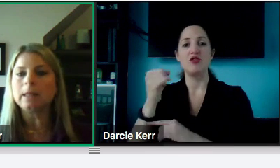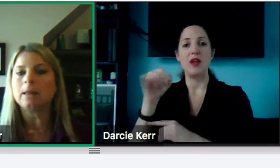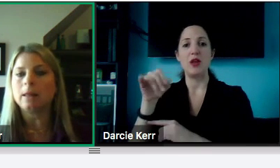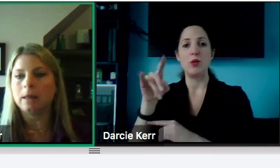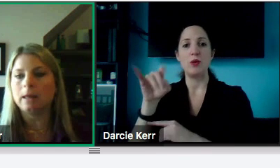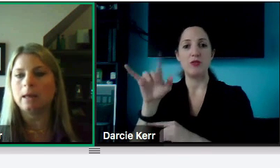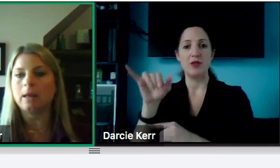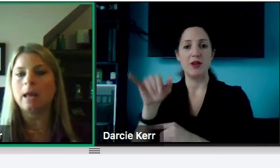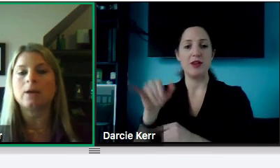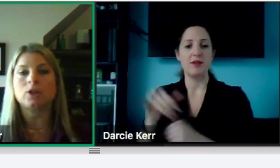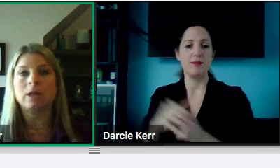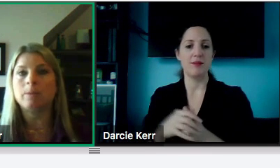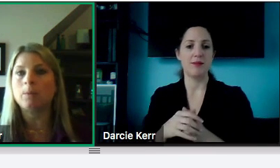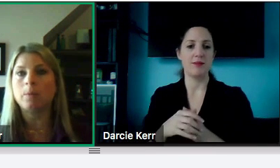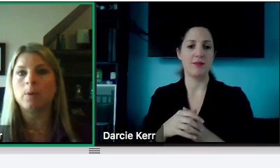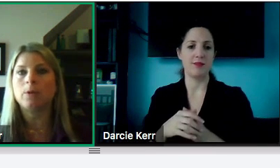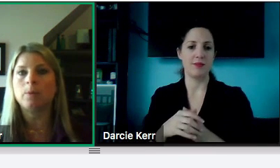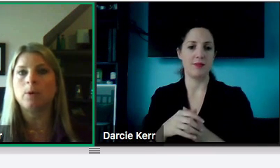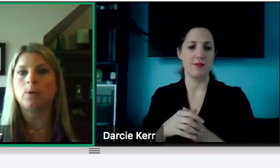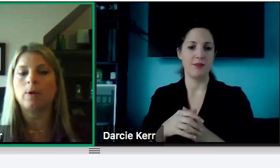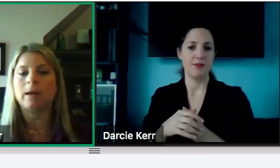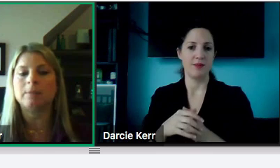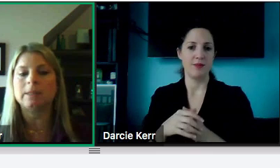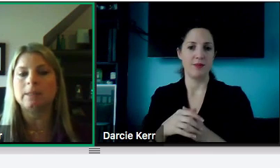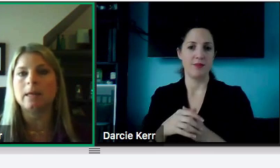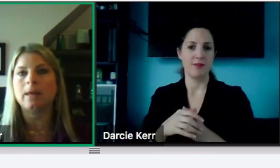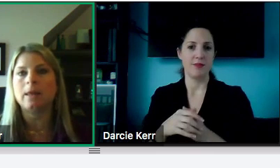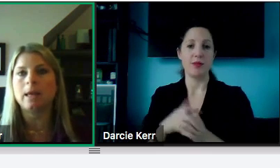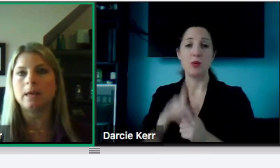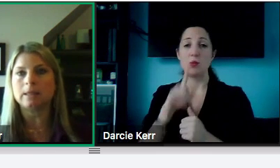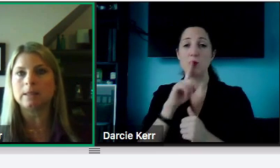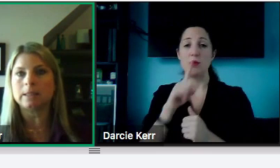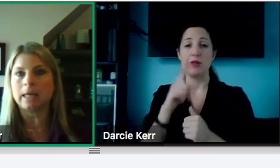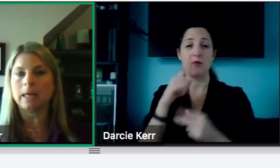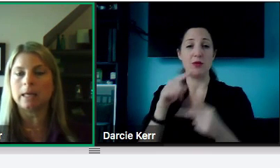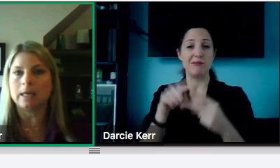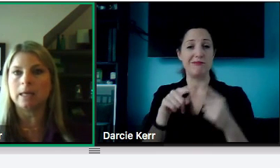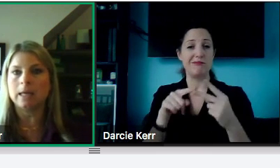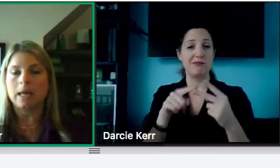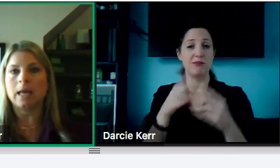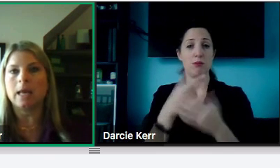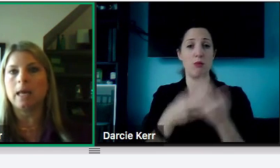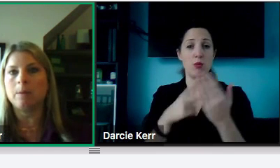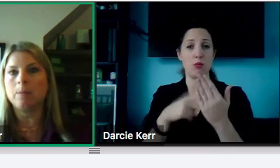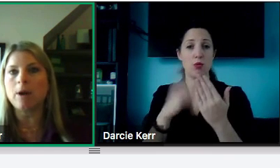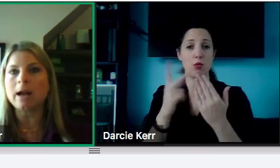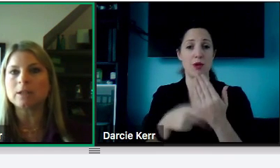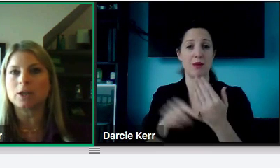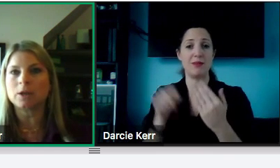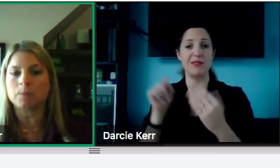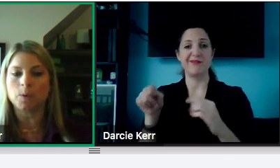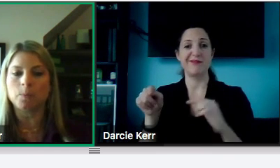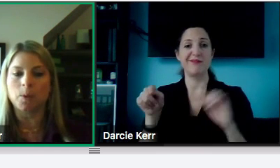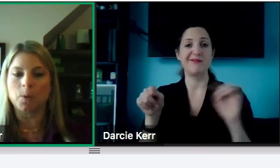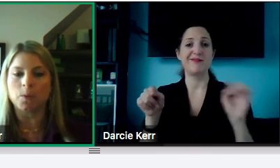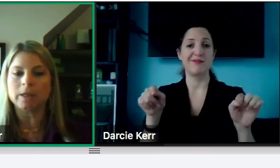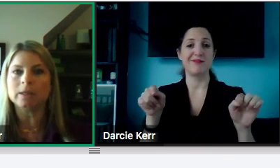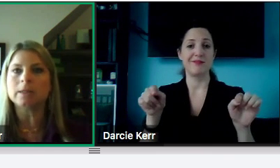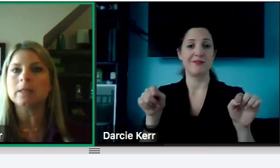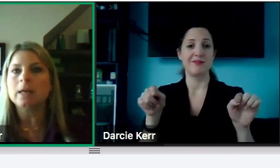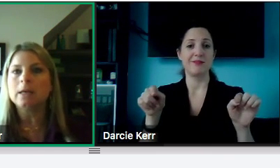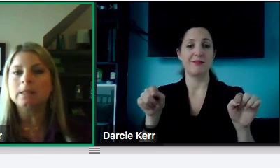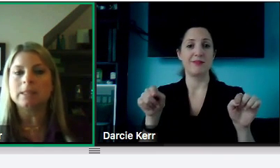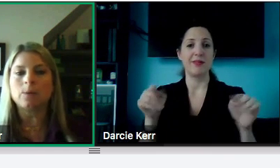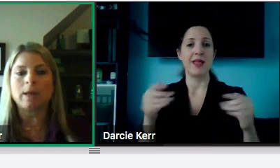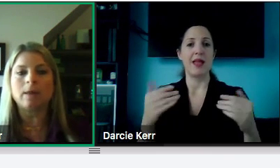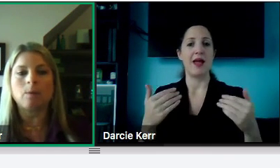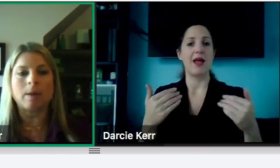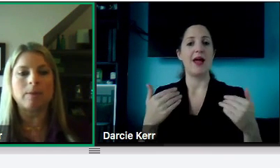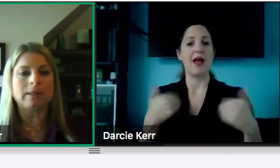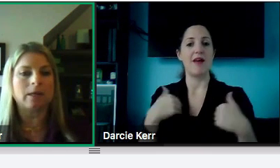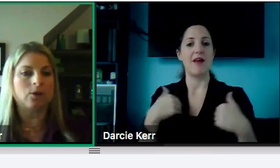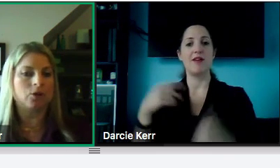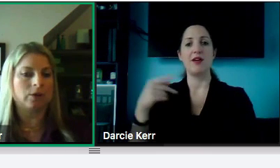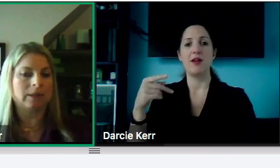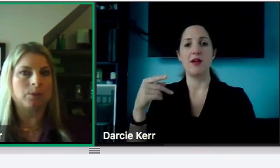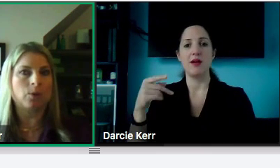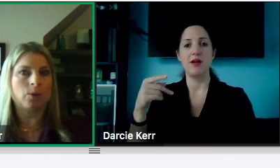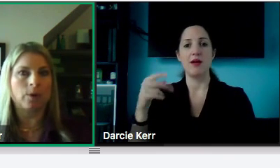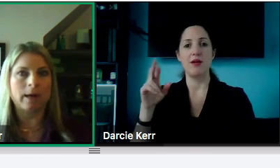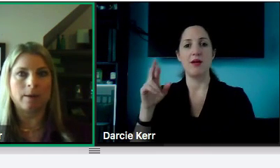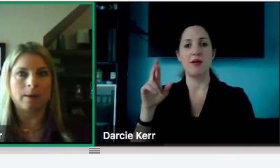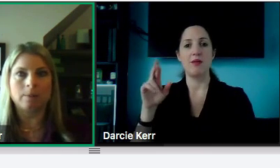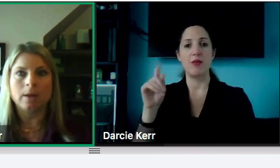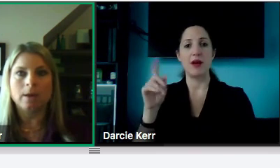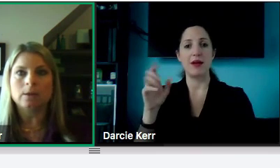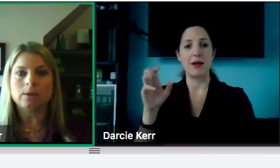the really neat thing actually about both the programs is that they contain a practicum component. So in the Web